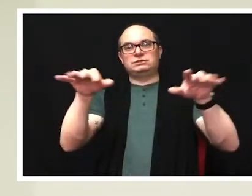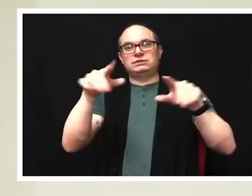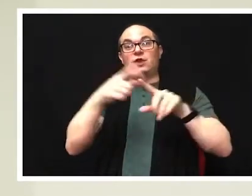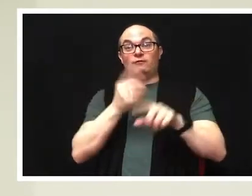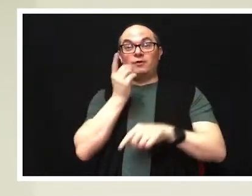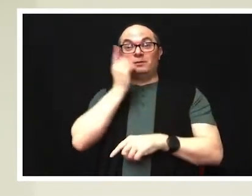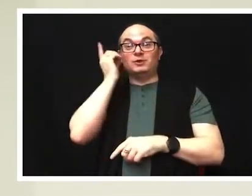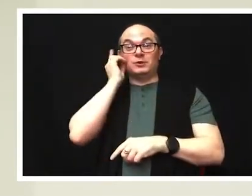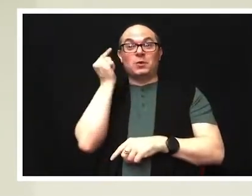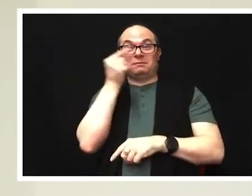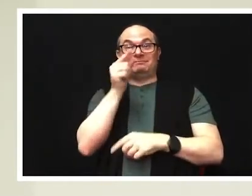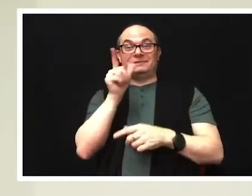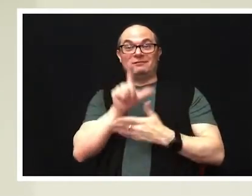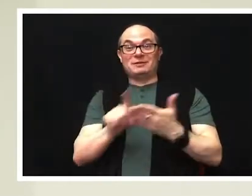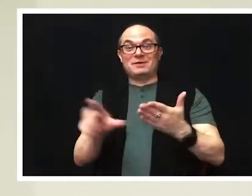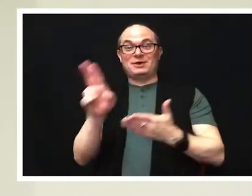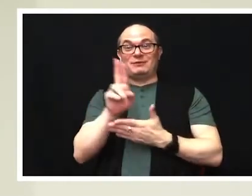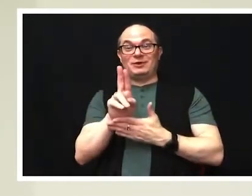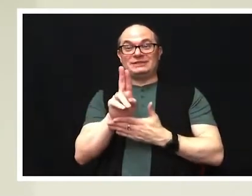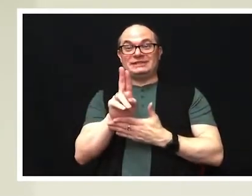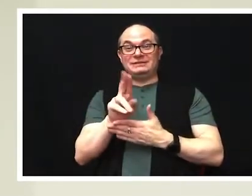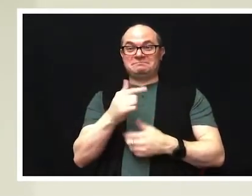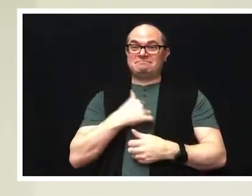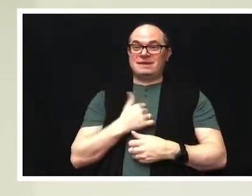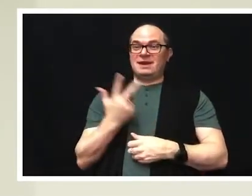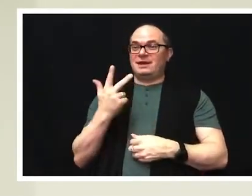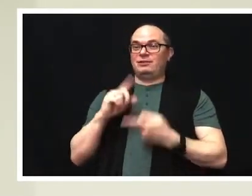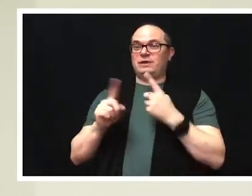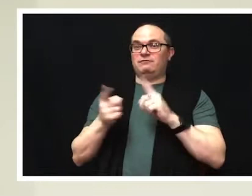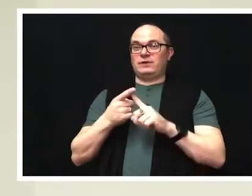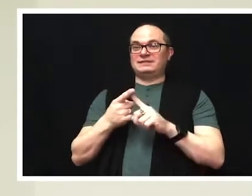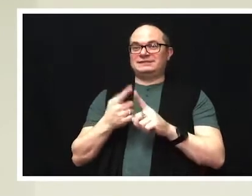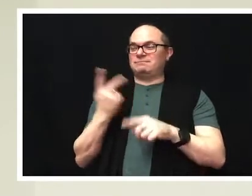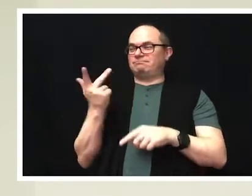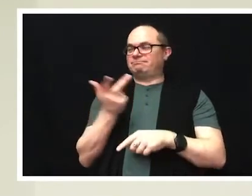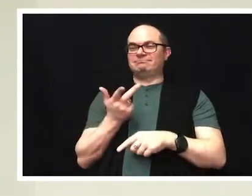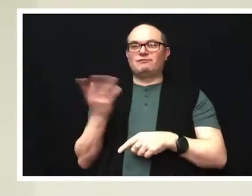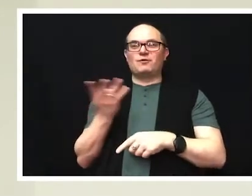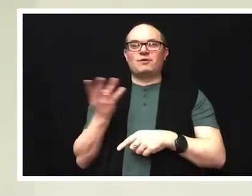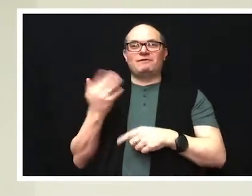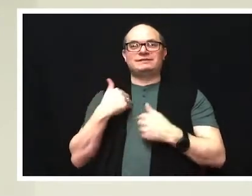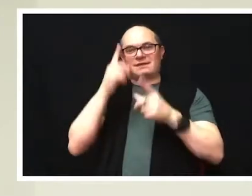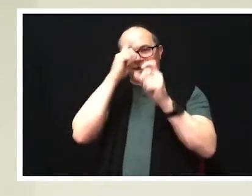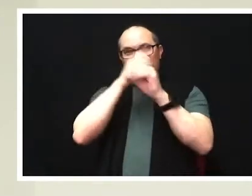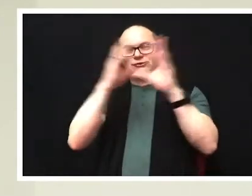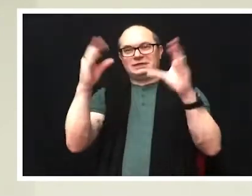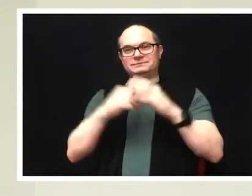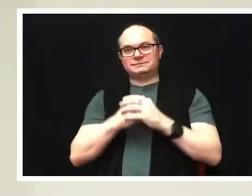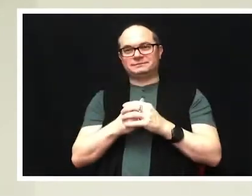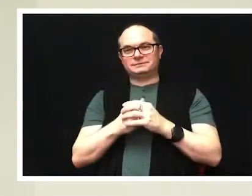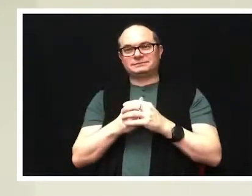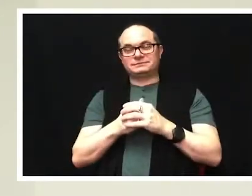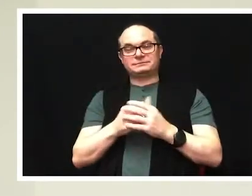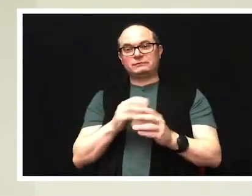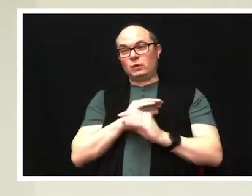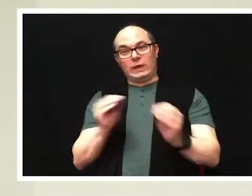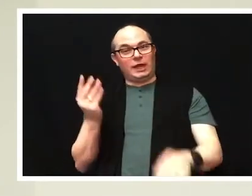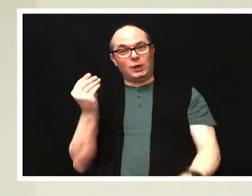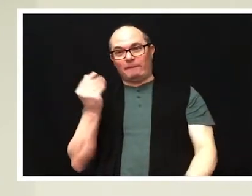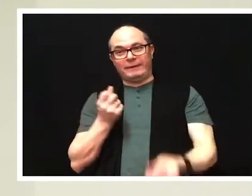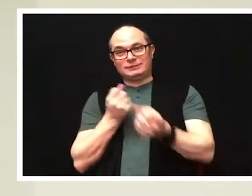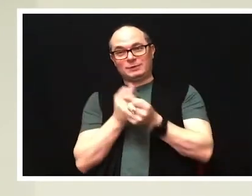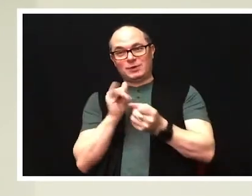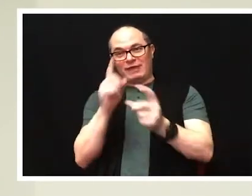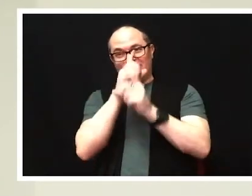from the dorm rooms of Lamar University with 3 of my friends and a dream. Unfortunately, we didn't have $1 to go along with that